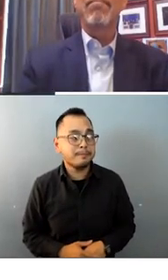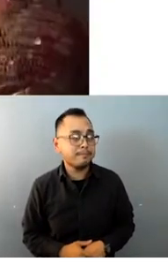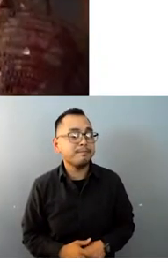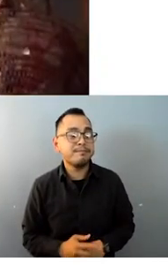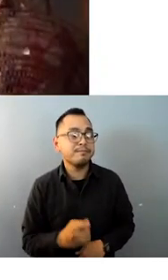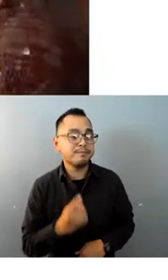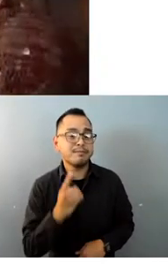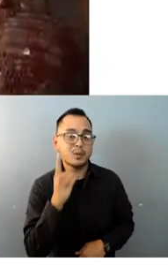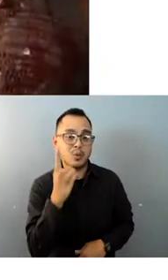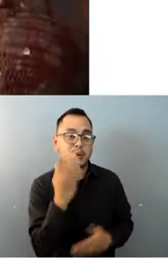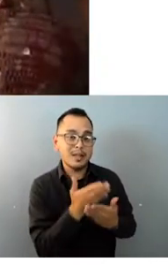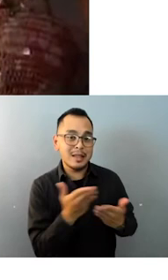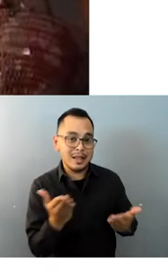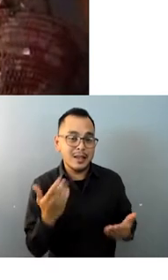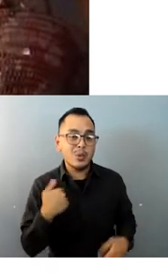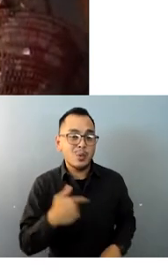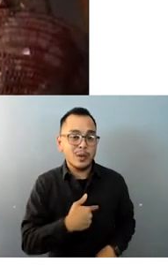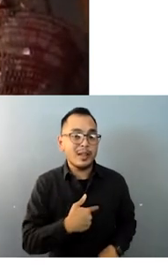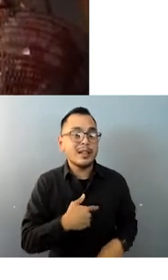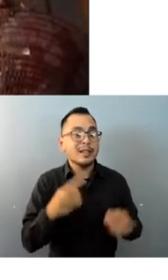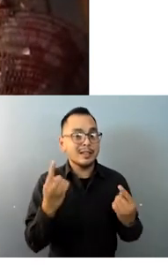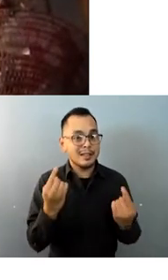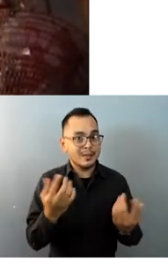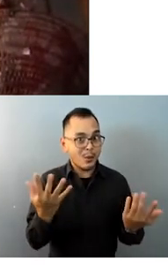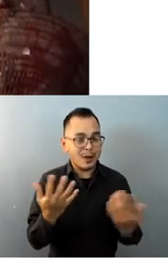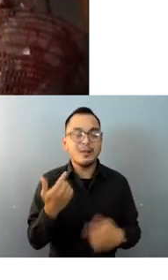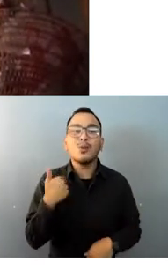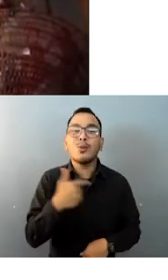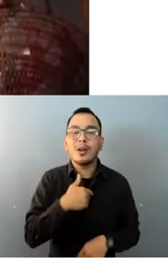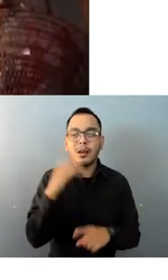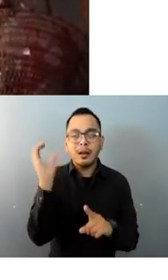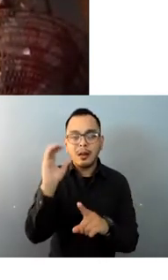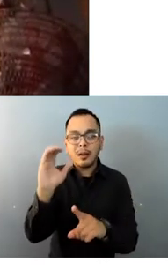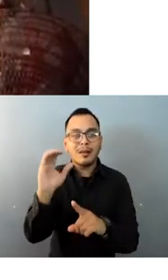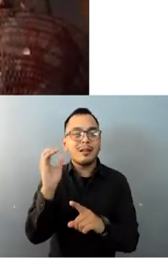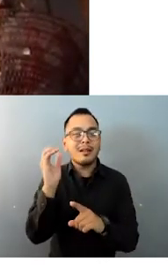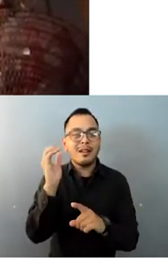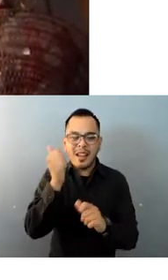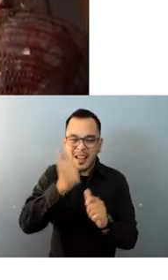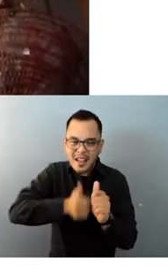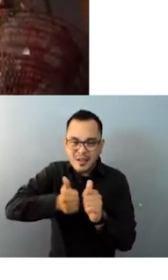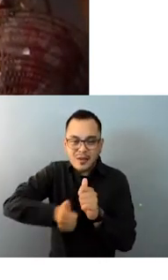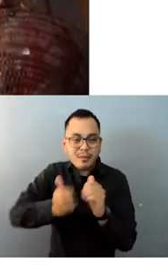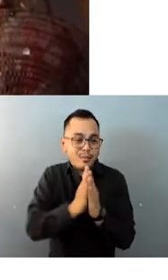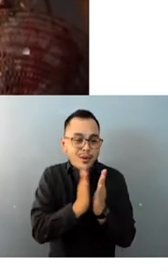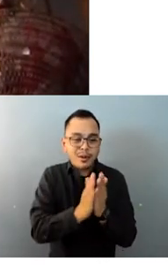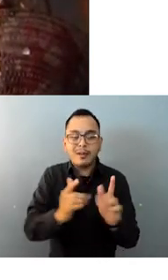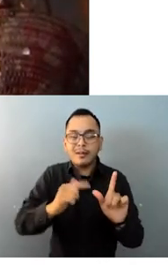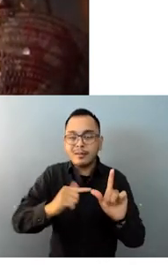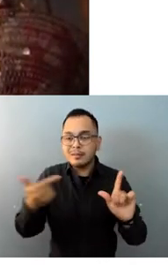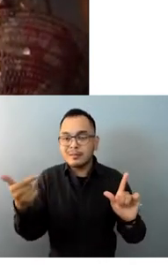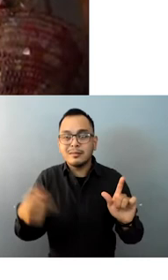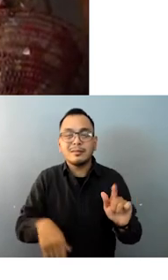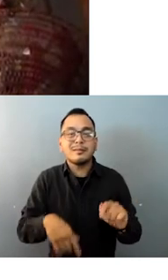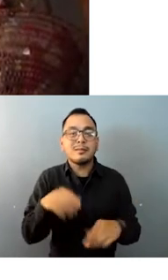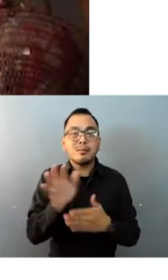Well, one of the things that we did was look for every single LGBTQ related book,